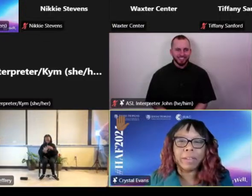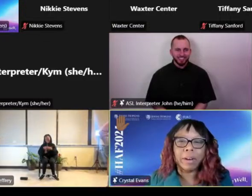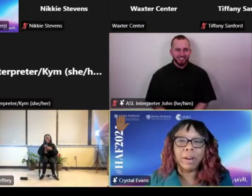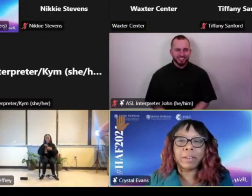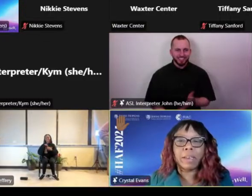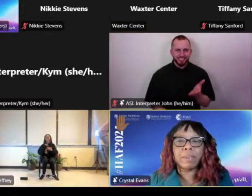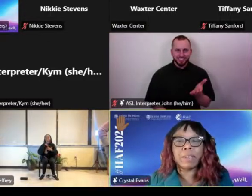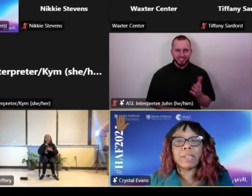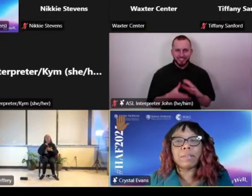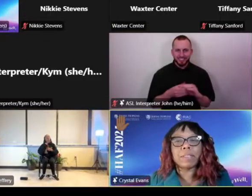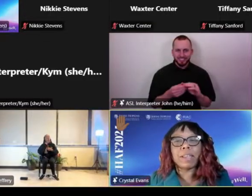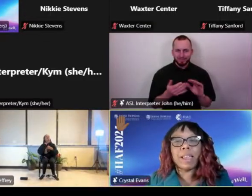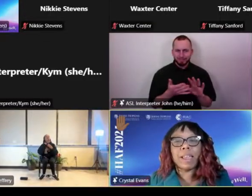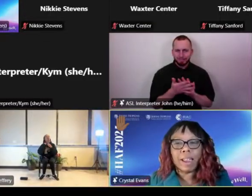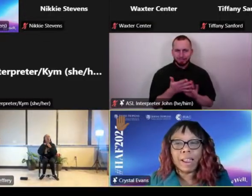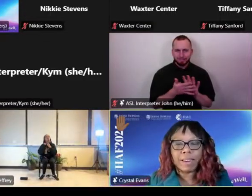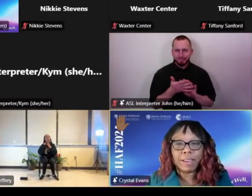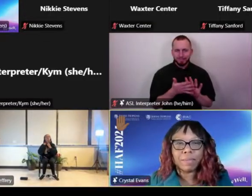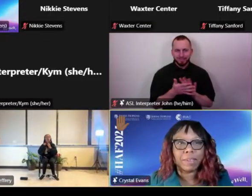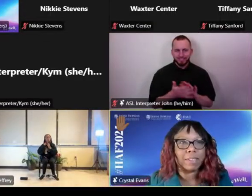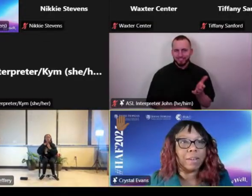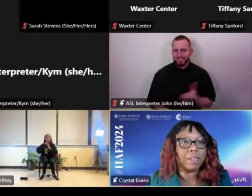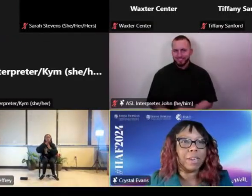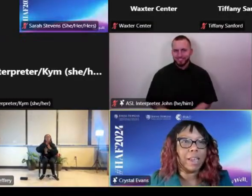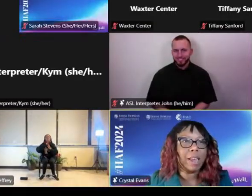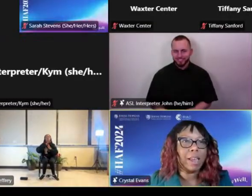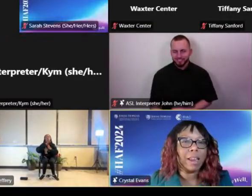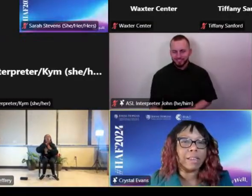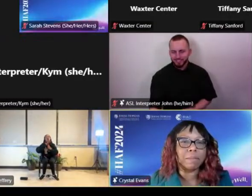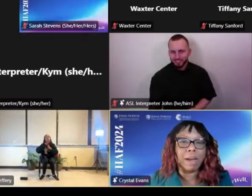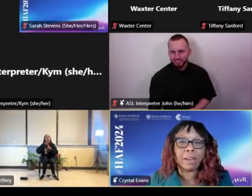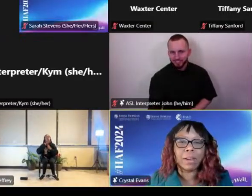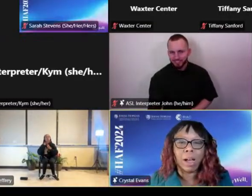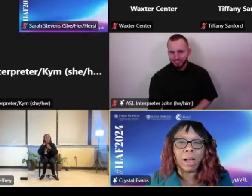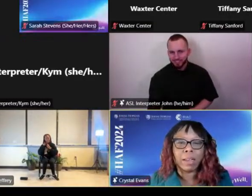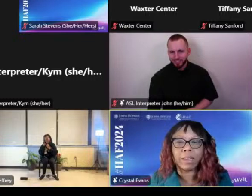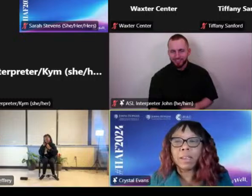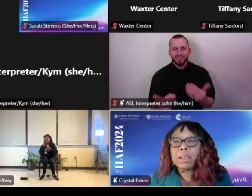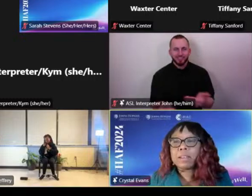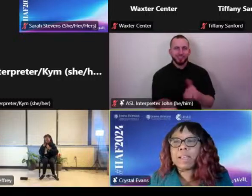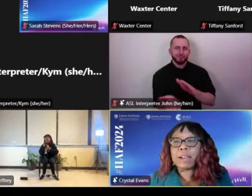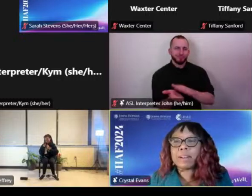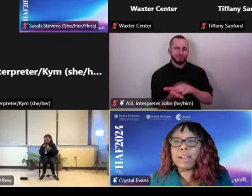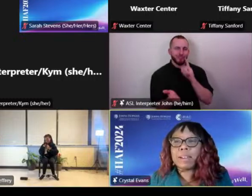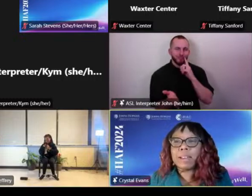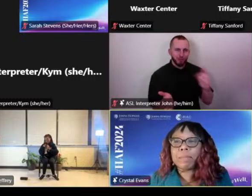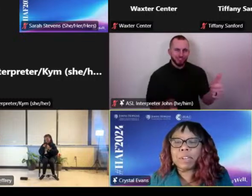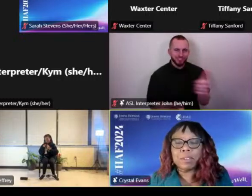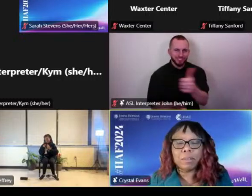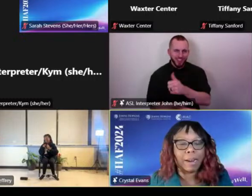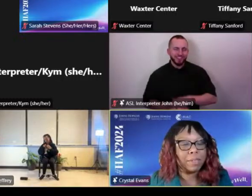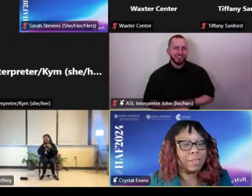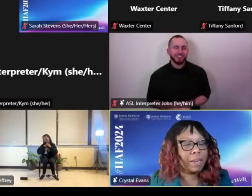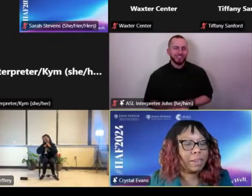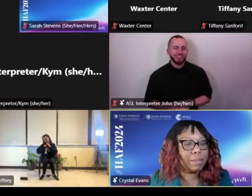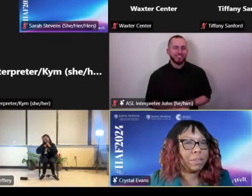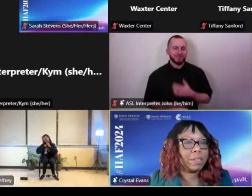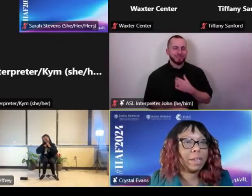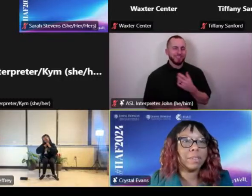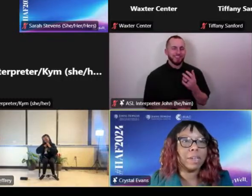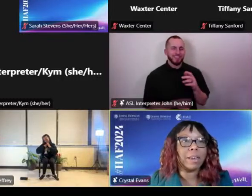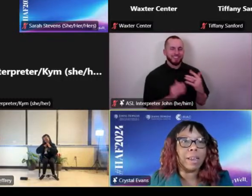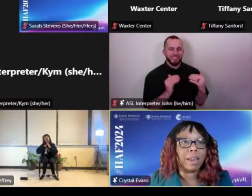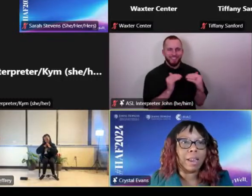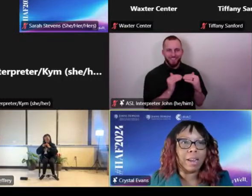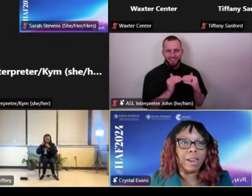Come on now, y'all. Give yourselves a hand. Give yourselves a hand, as my colleague, Dr. L.A. McCray would say,